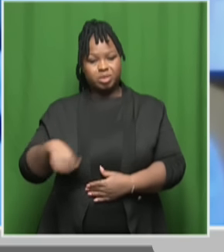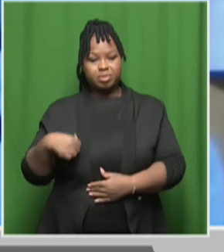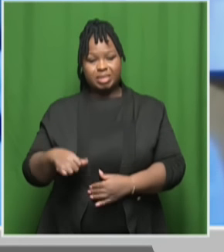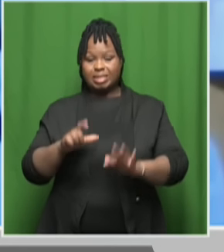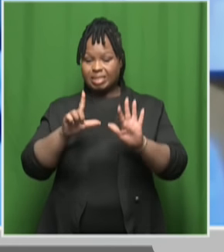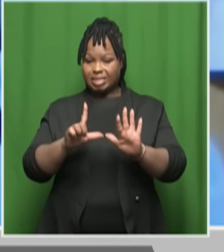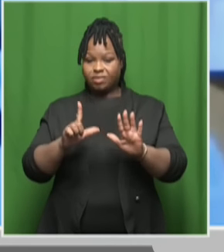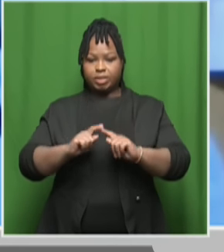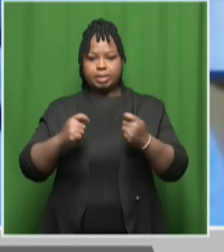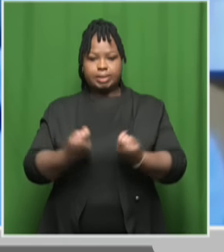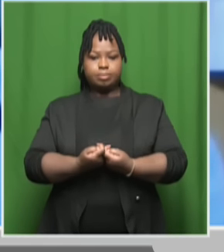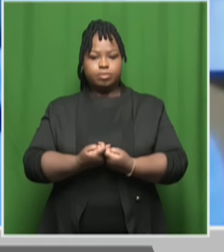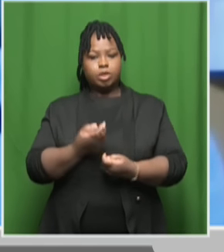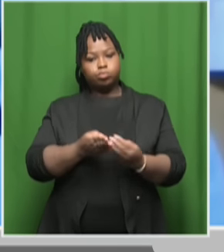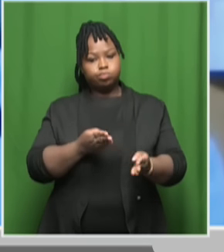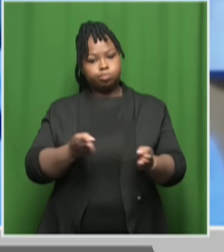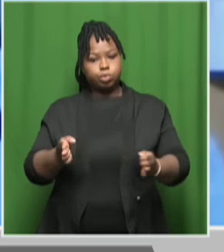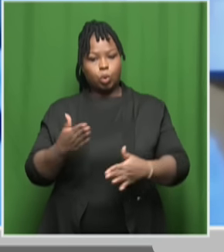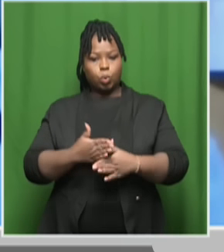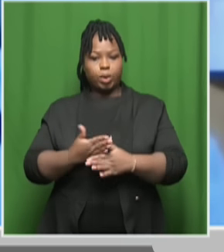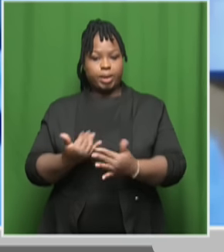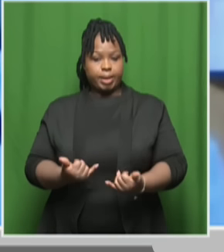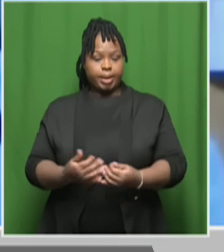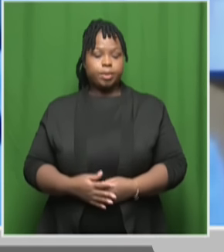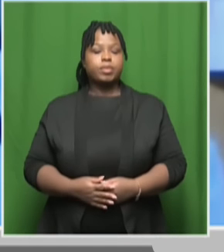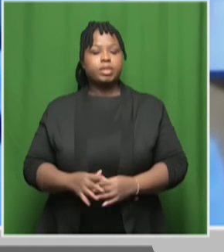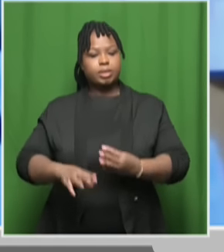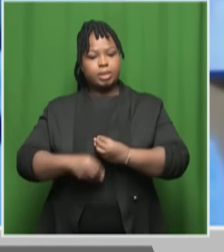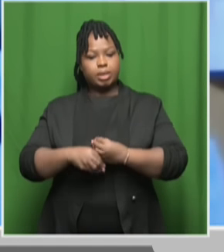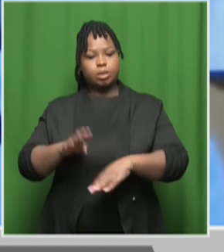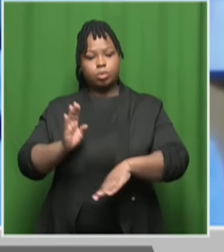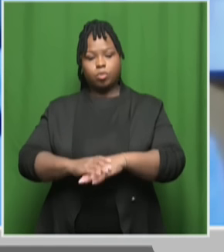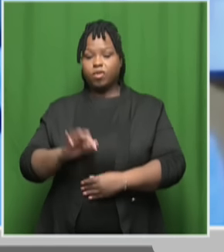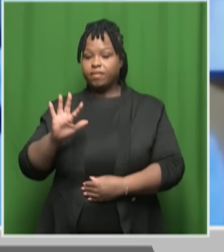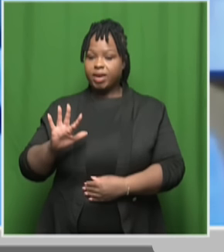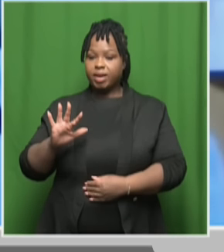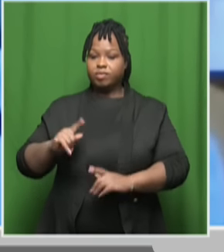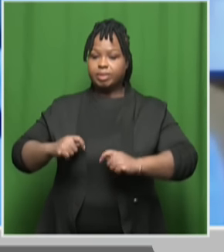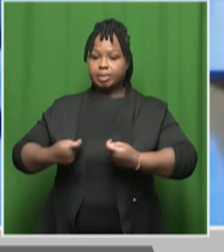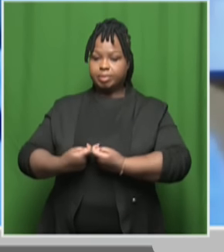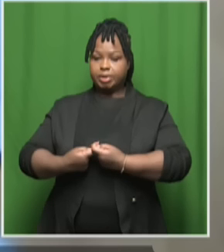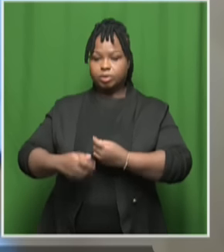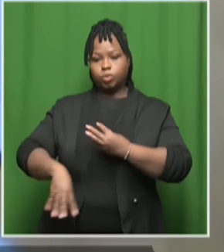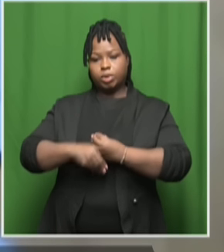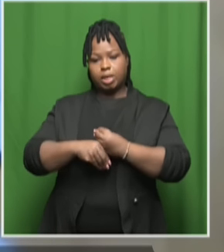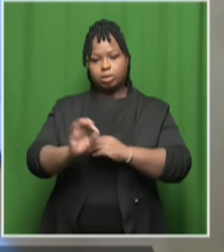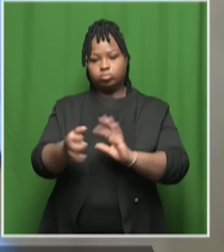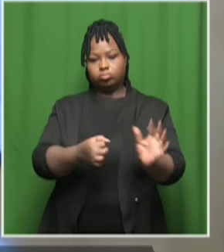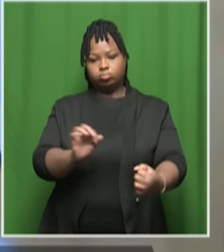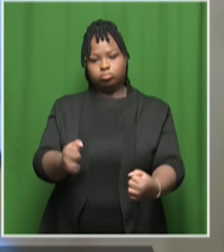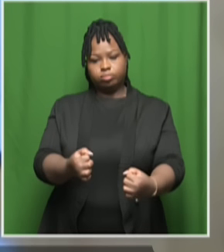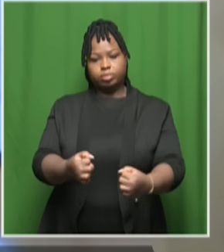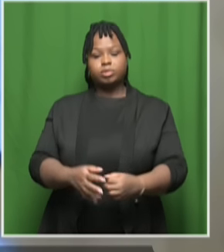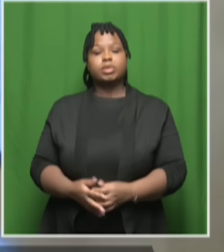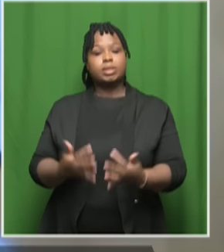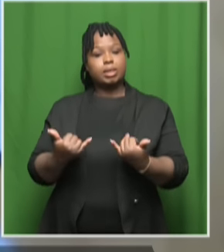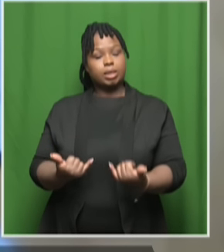7 plumbing teams now working. So we've appointed an additional 5 plumbing teams. So we're also setting